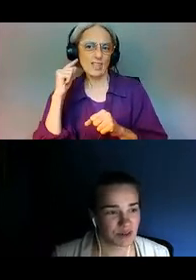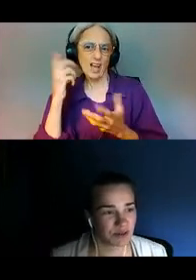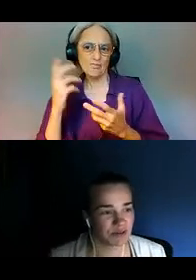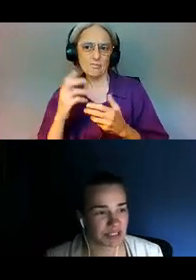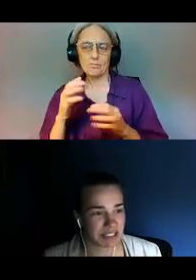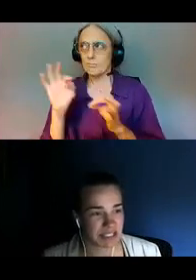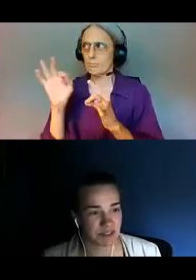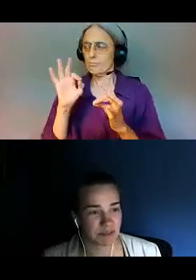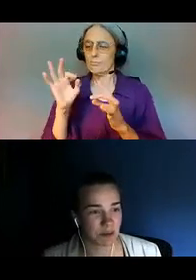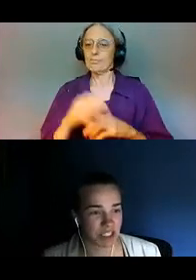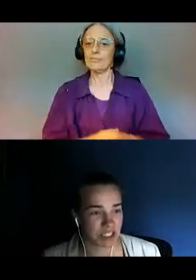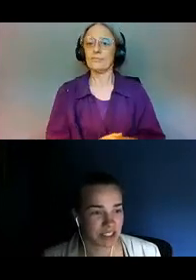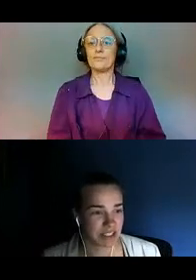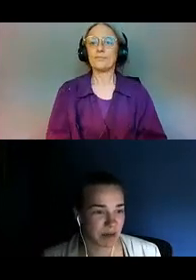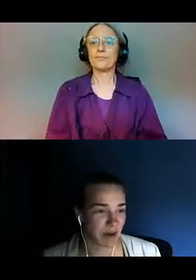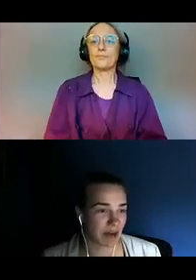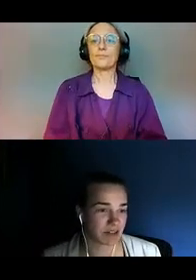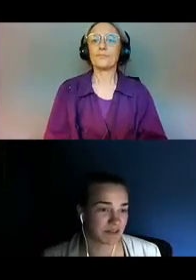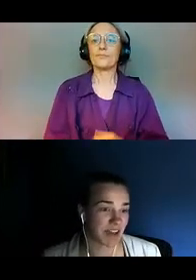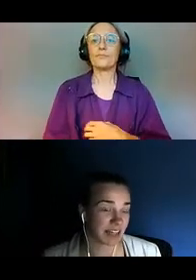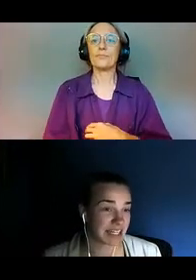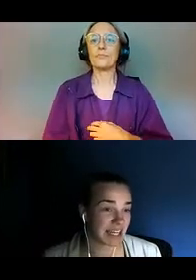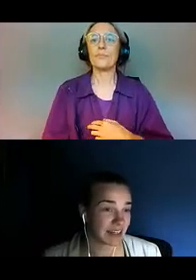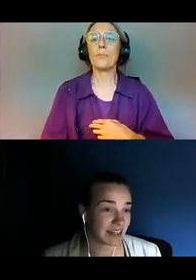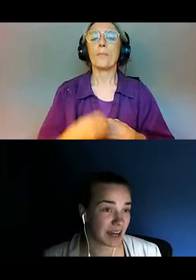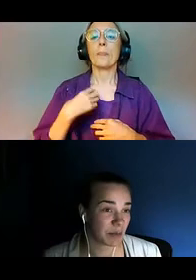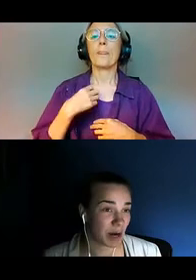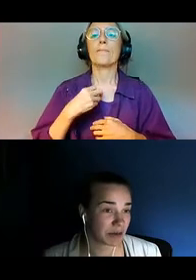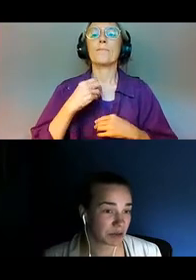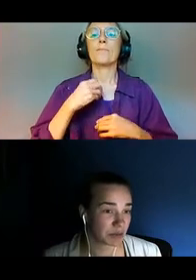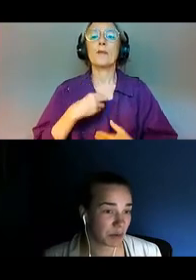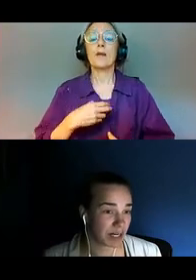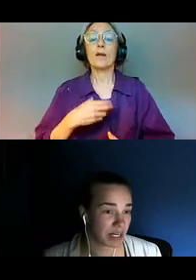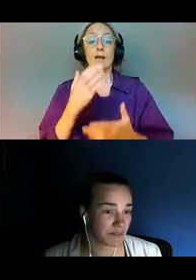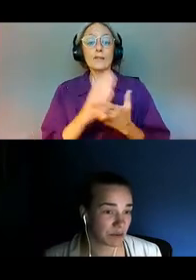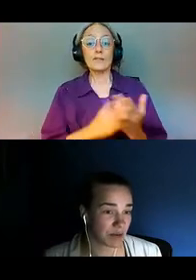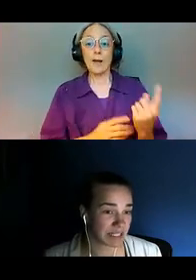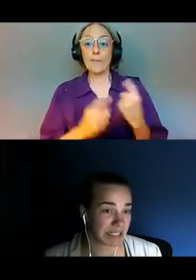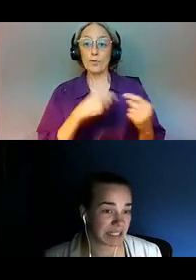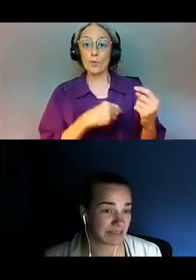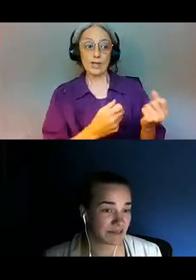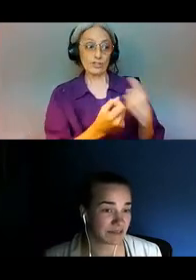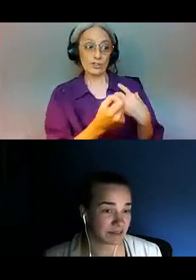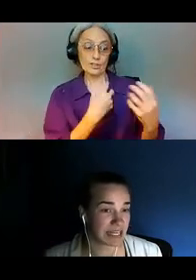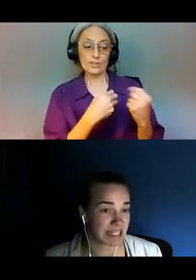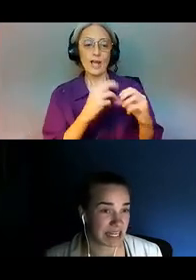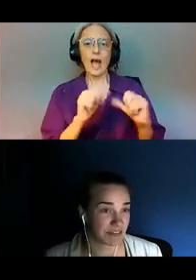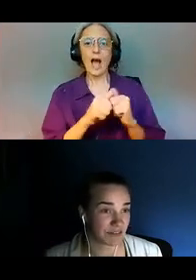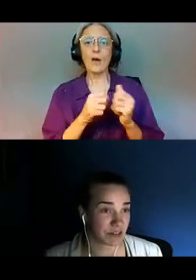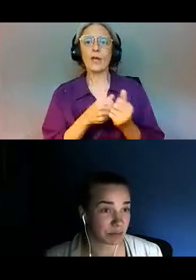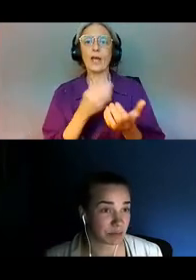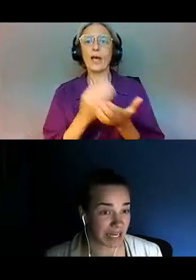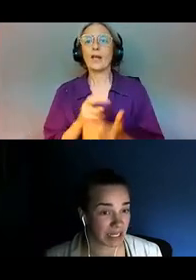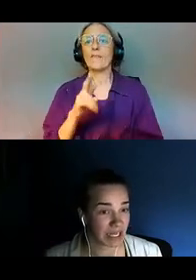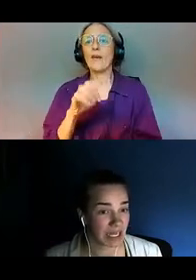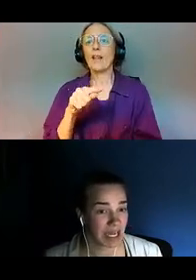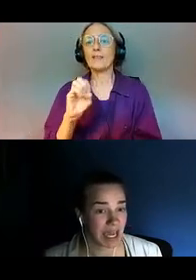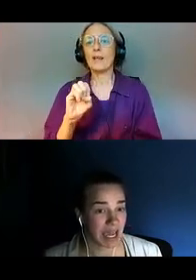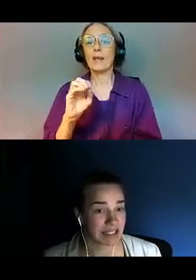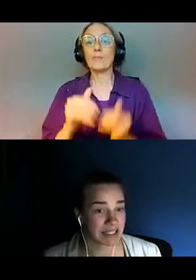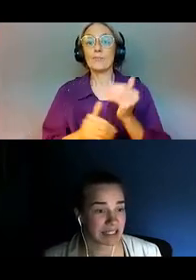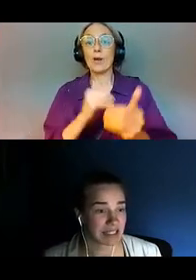We've also received some questions about how to validate a progress report if you want to leave a data field